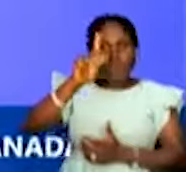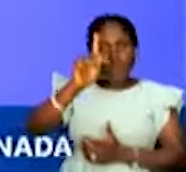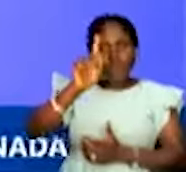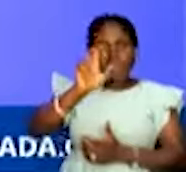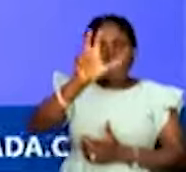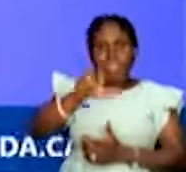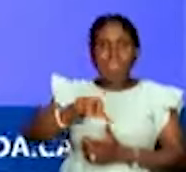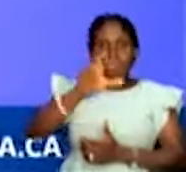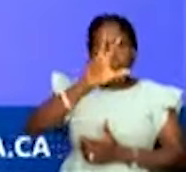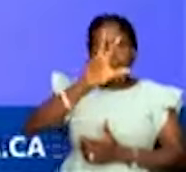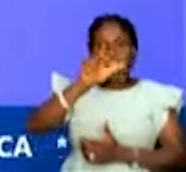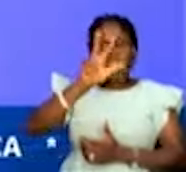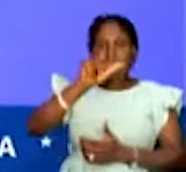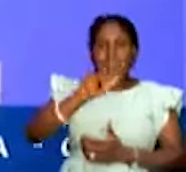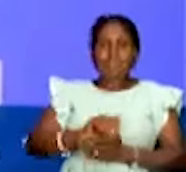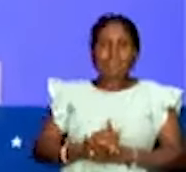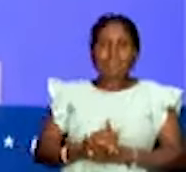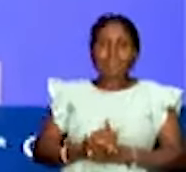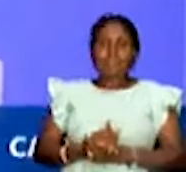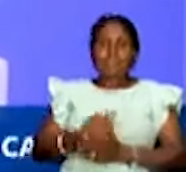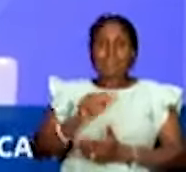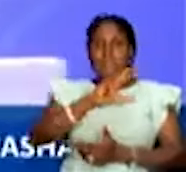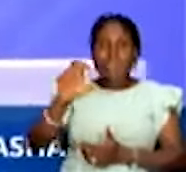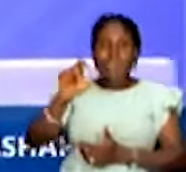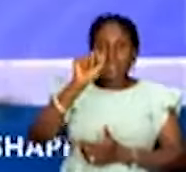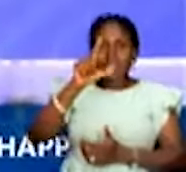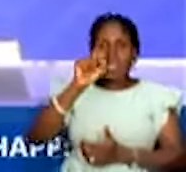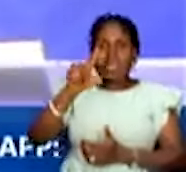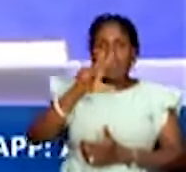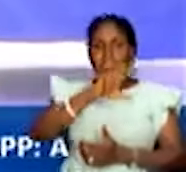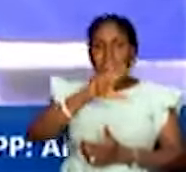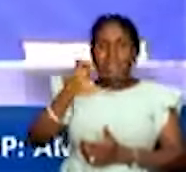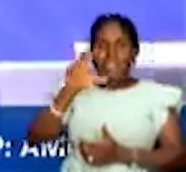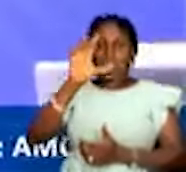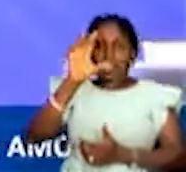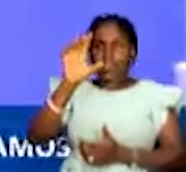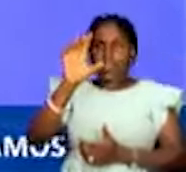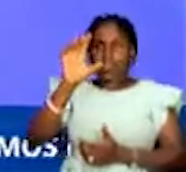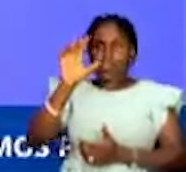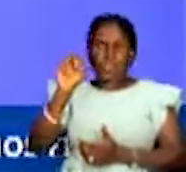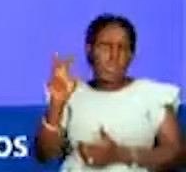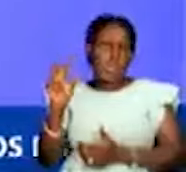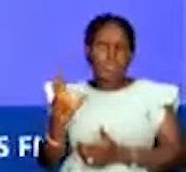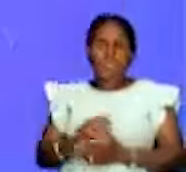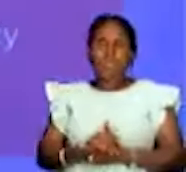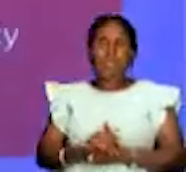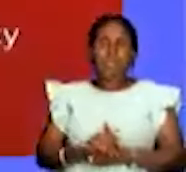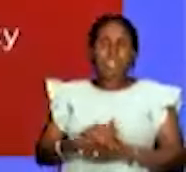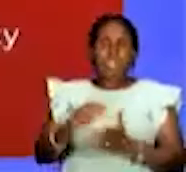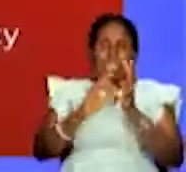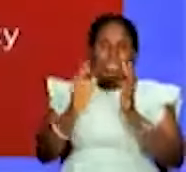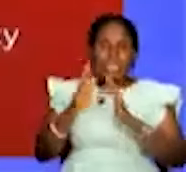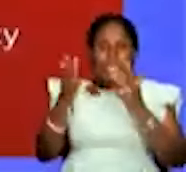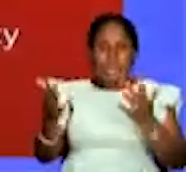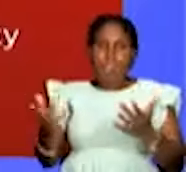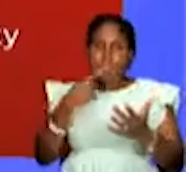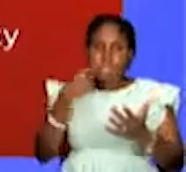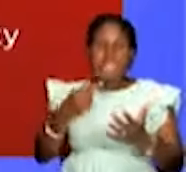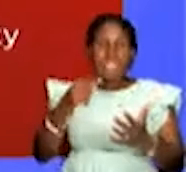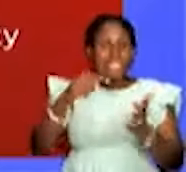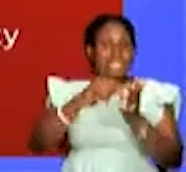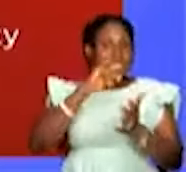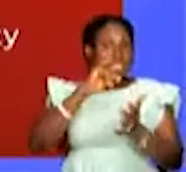of time, I'll read 11, 12, then I'll jump to 16 and 17. The Bible says, this is the story of the woman.